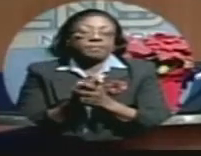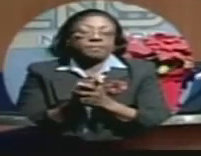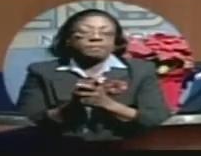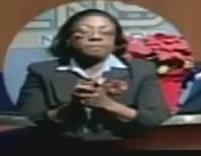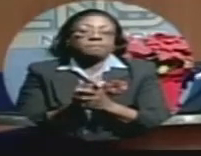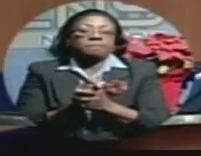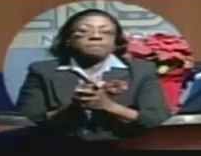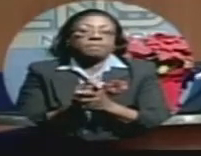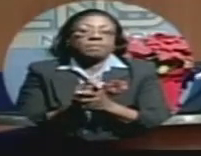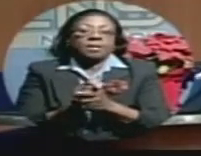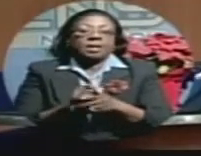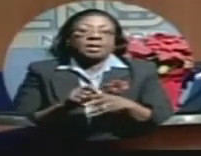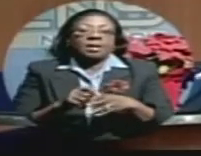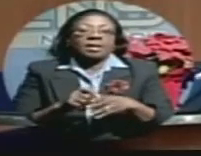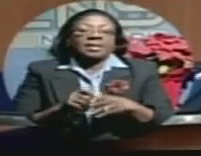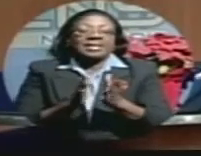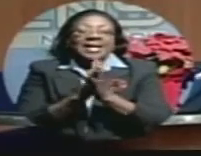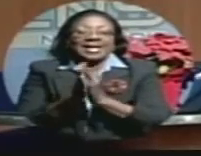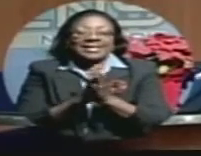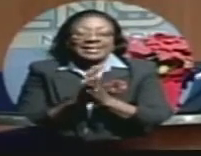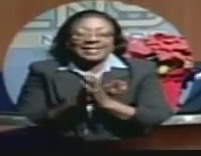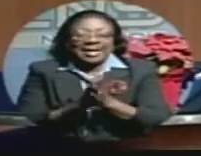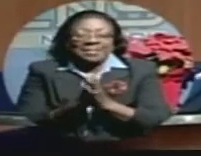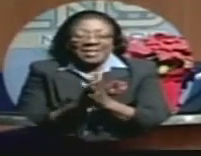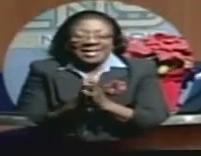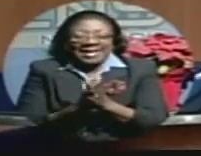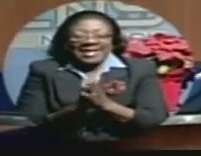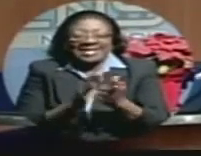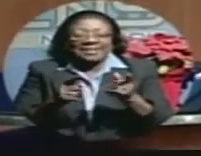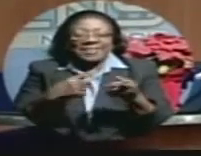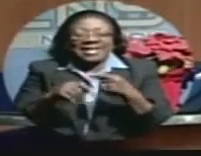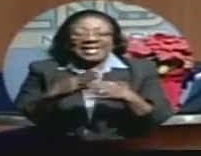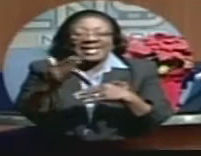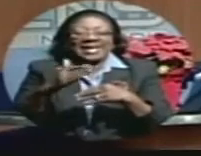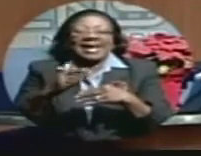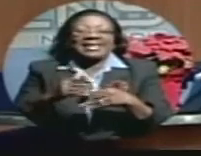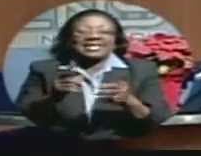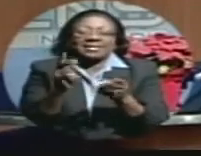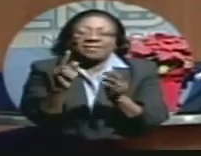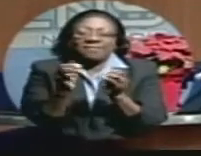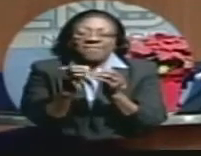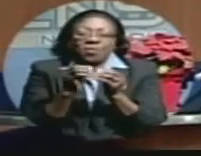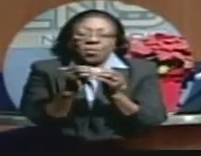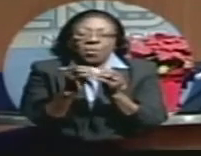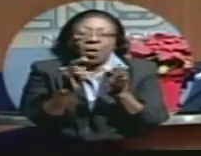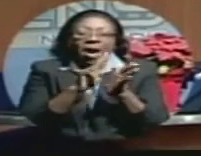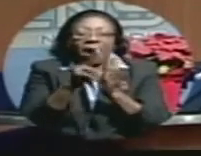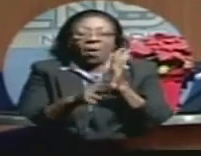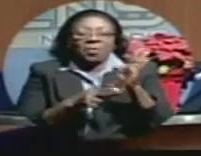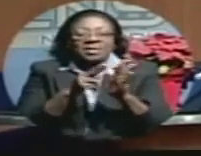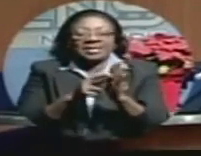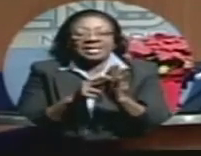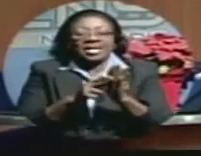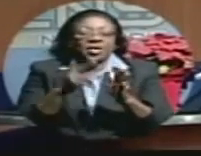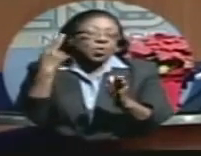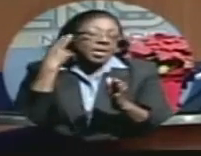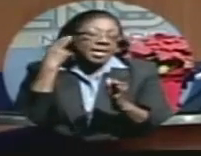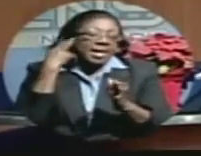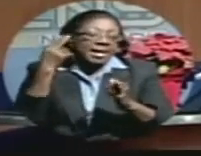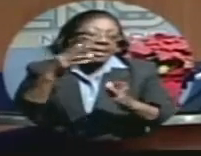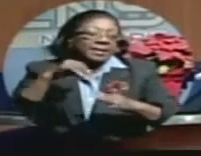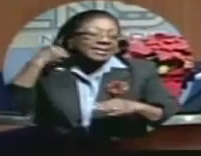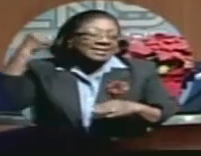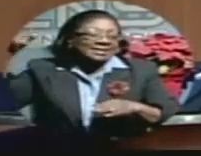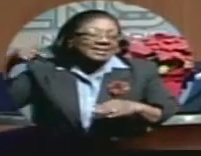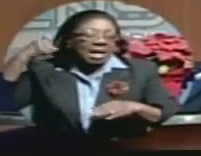The anticipation is building. In just a matter of hours, the pulsating sounds of the goatskin drums will come alive on Bay Street, marking the